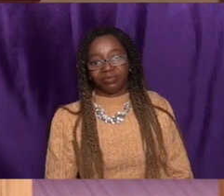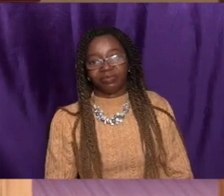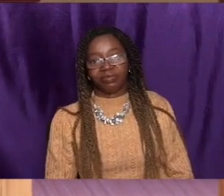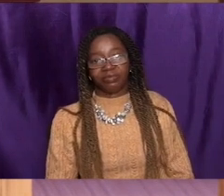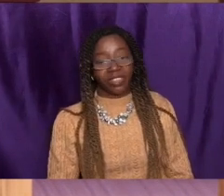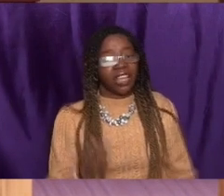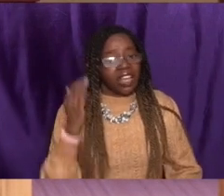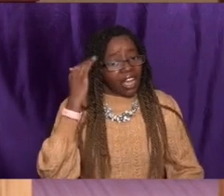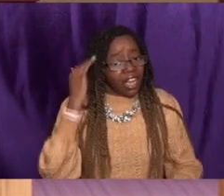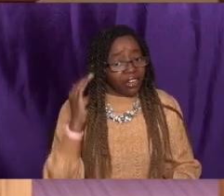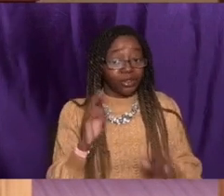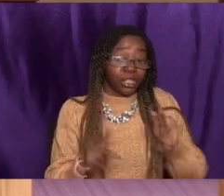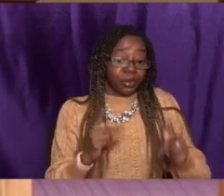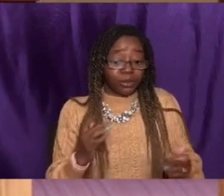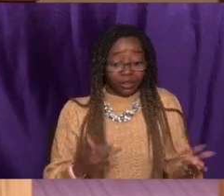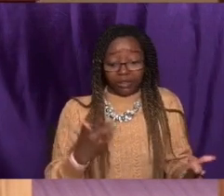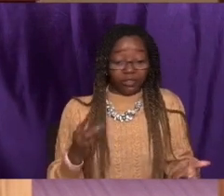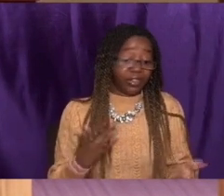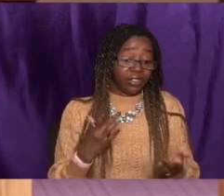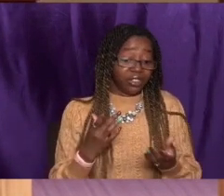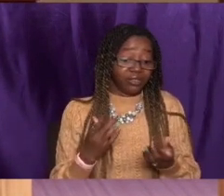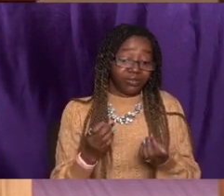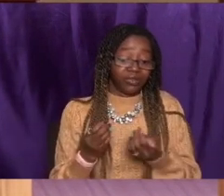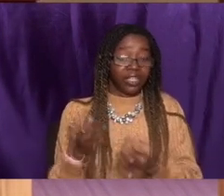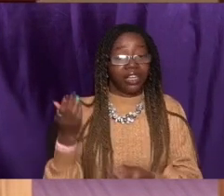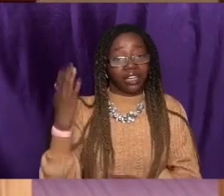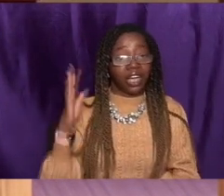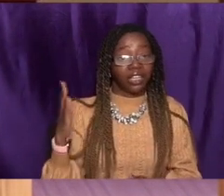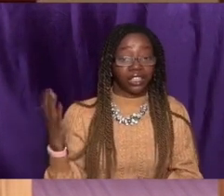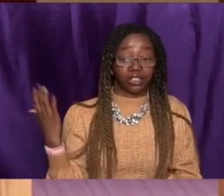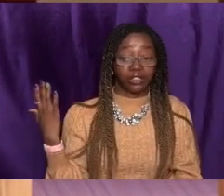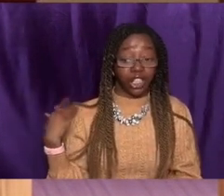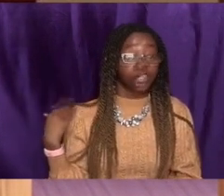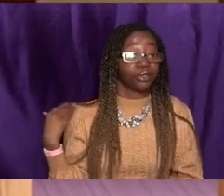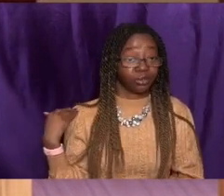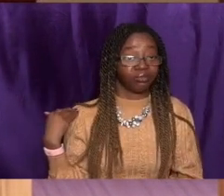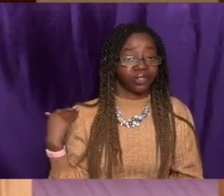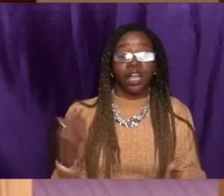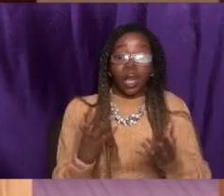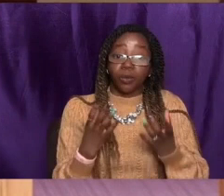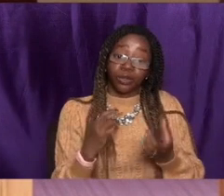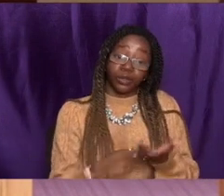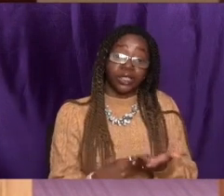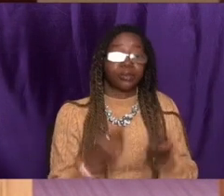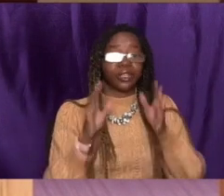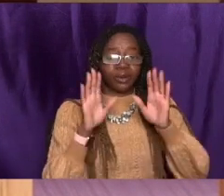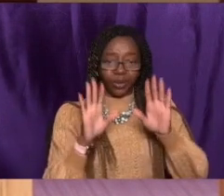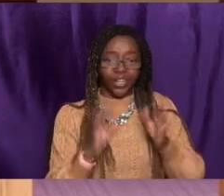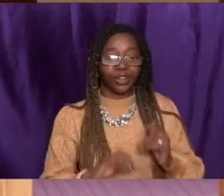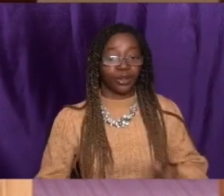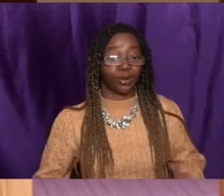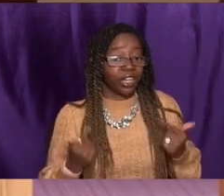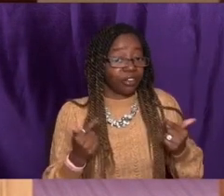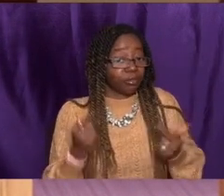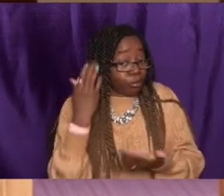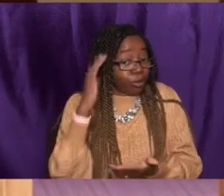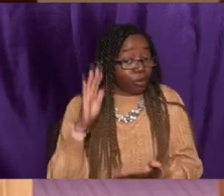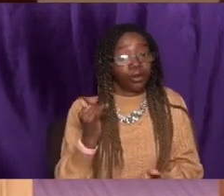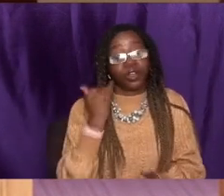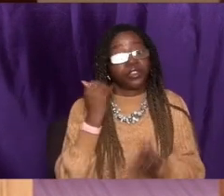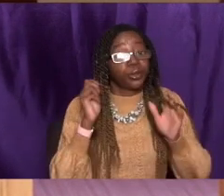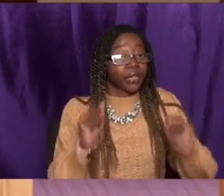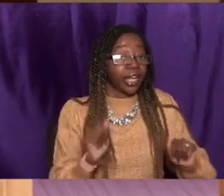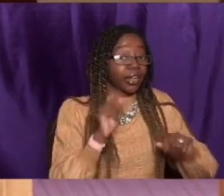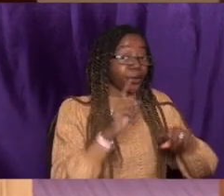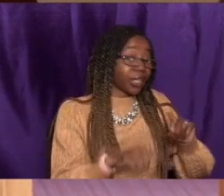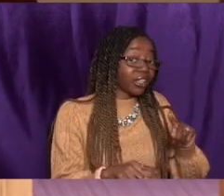I know some of you are feeling like God's tapping you on the shoulder. He's saying, I want to do something great in your life, but you're not sure if you can do it. God